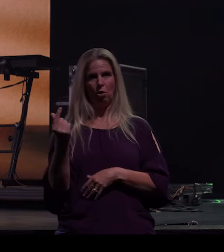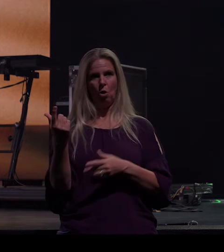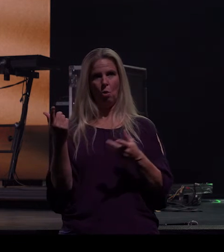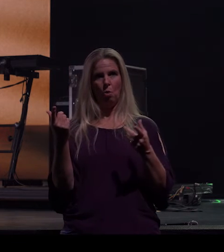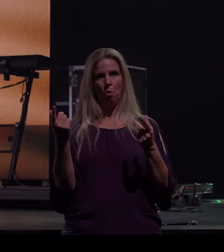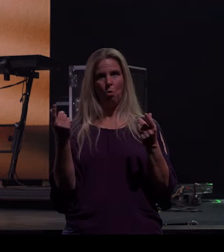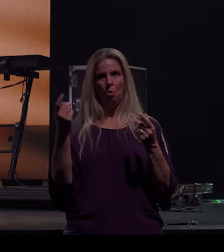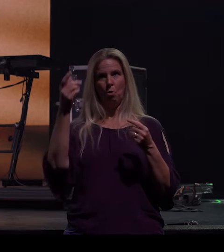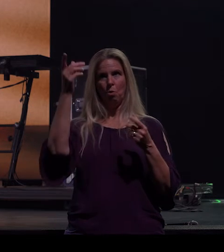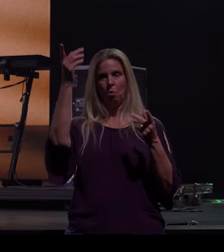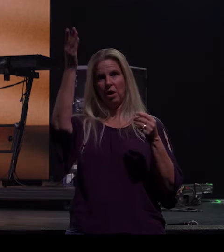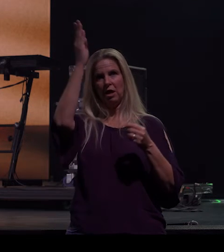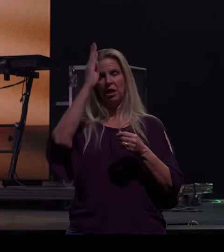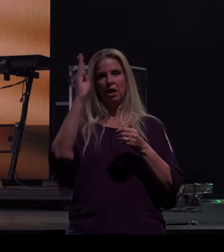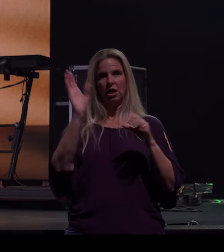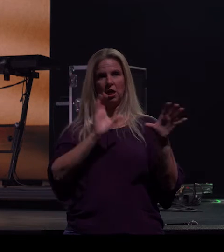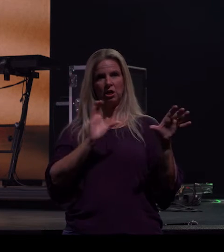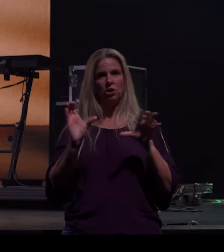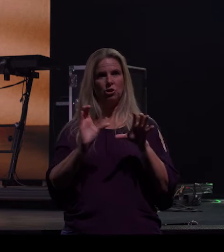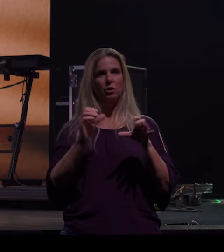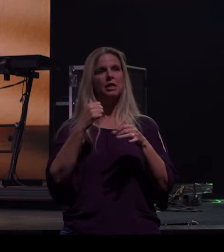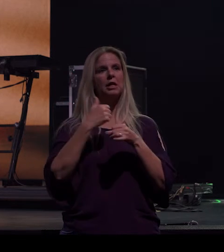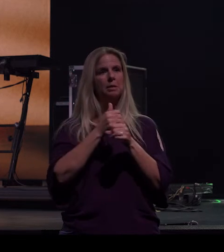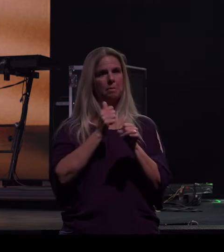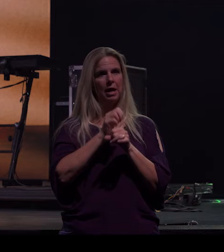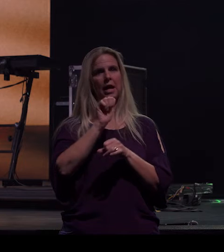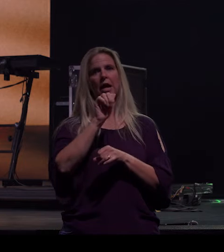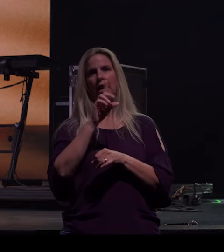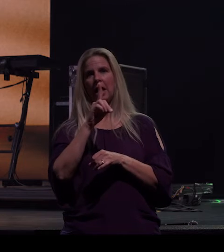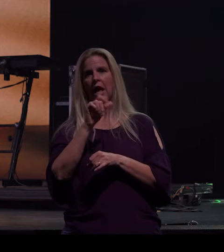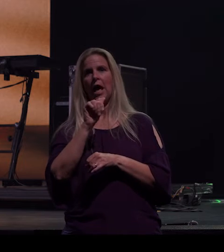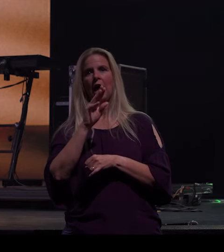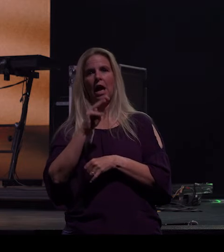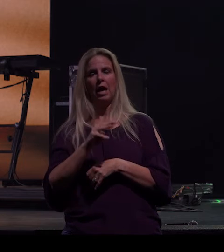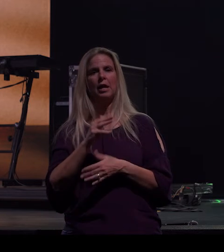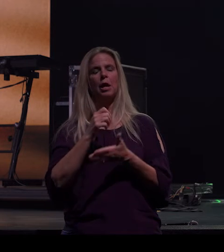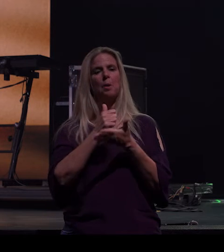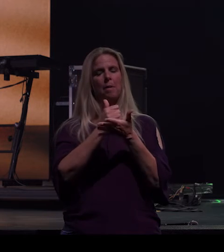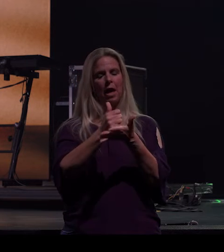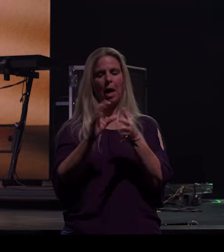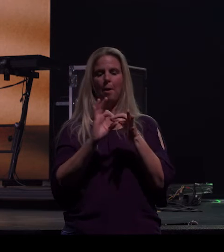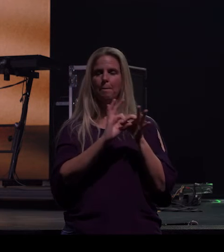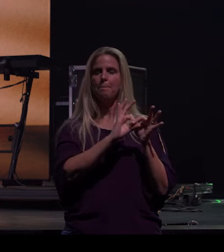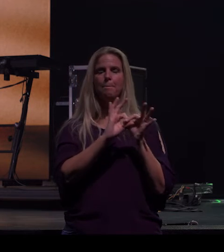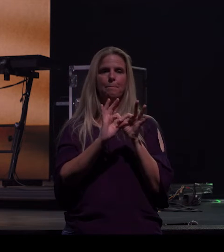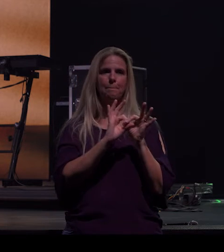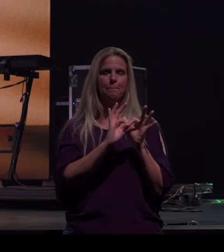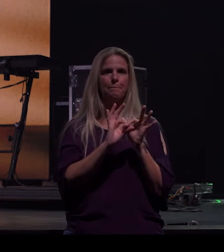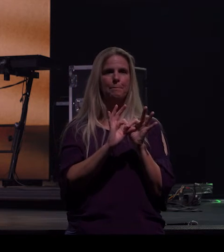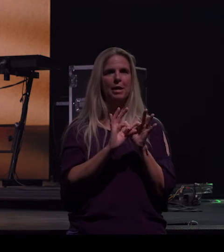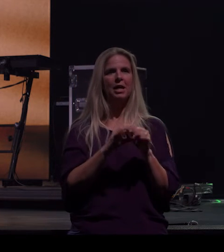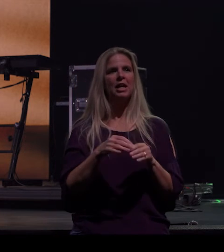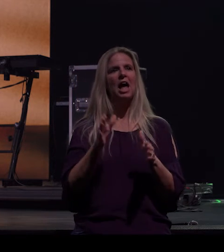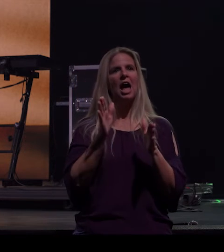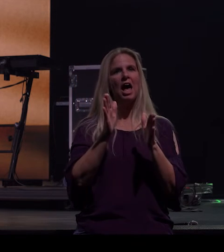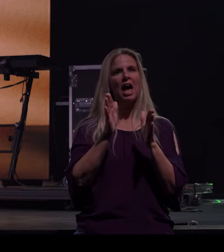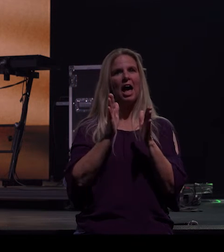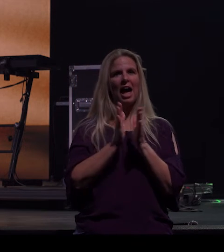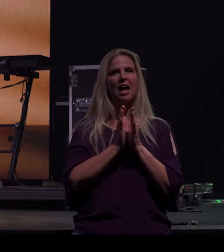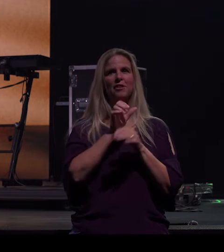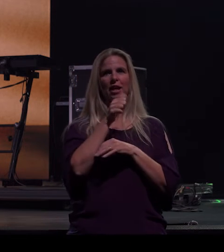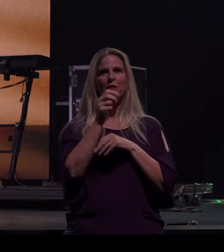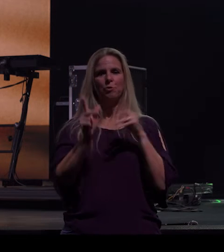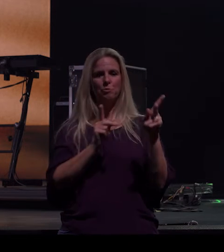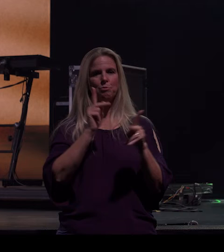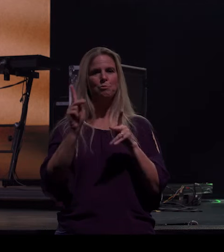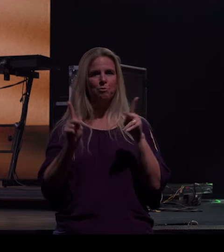a helpmate. You were designed to go ask others for advice. And if it was just you and God all the time, do you know